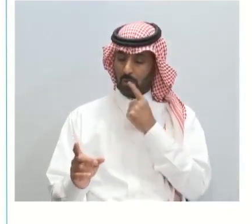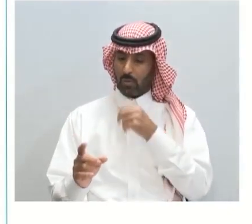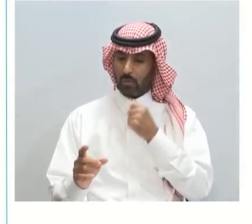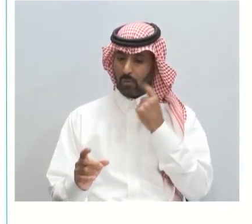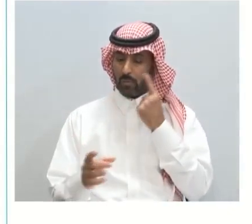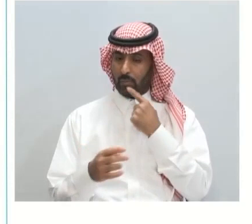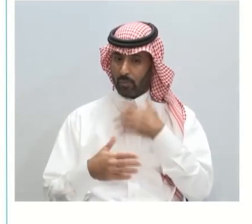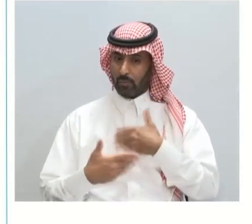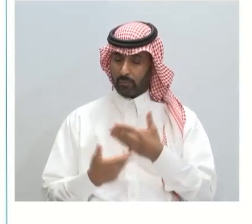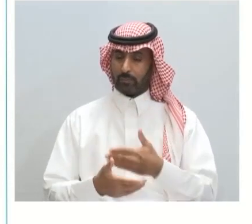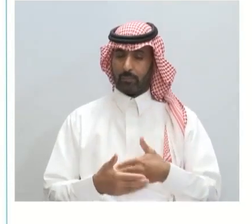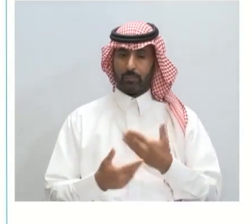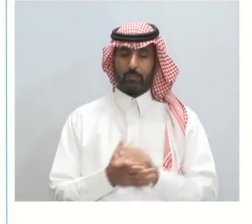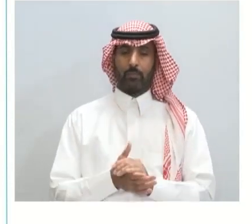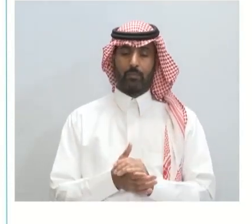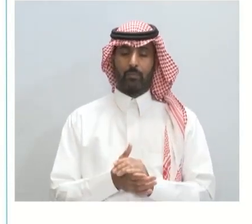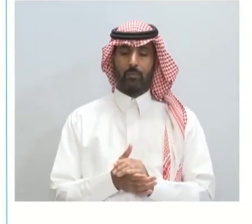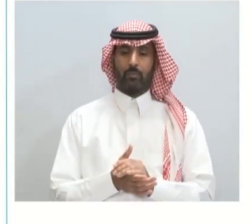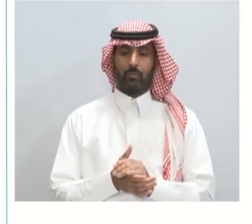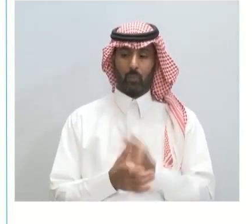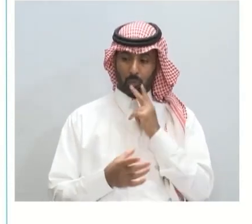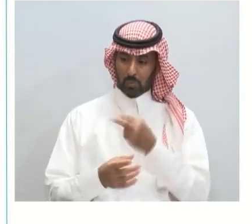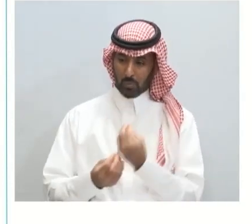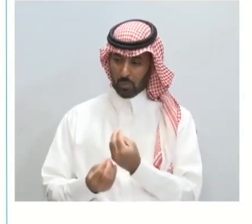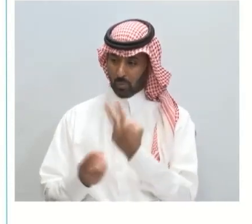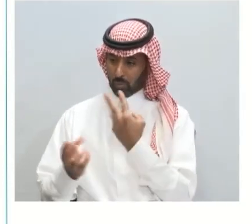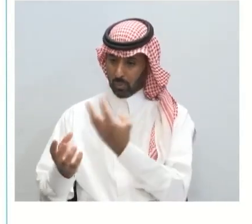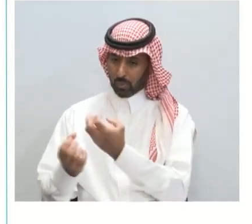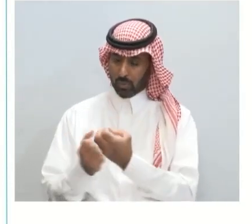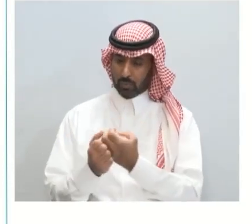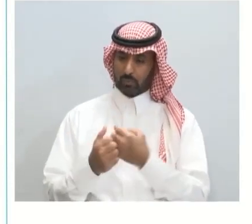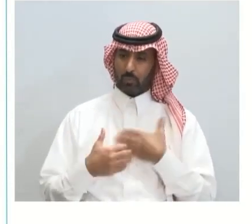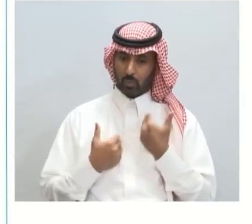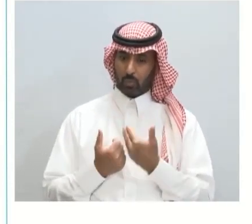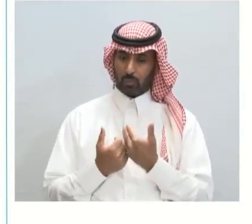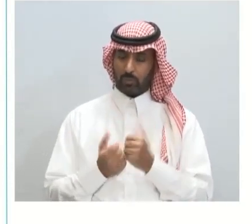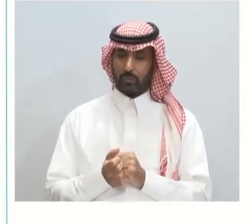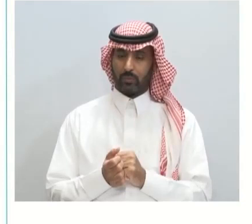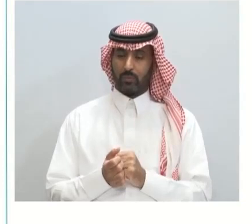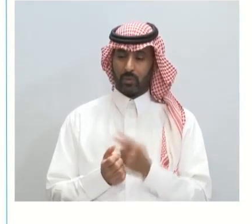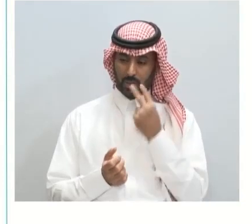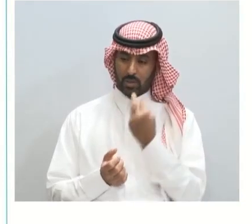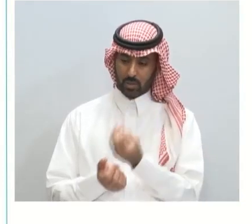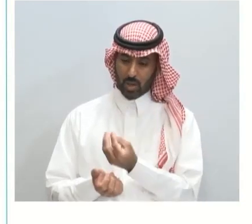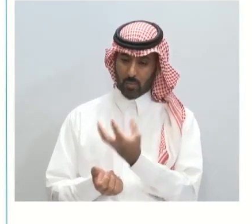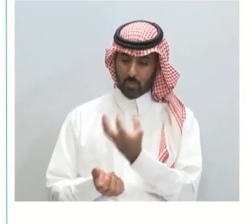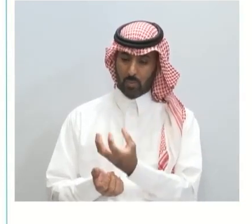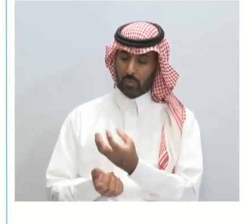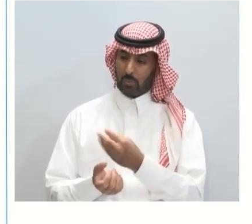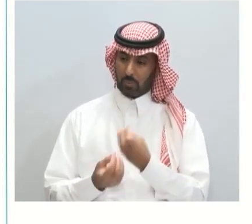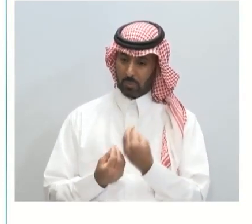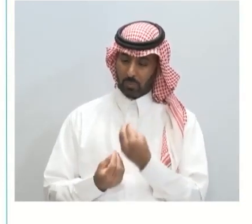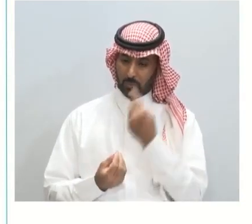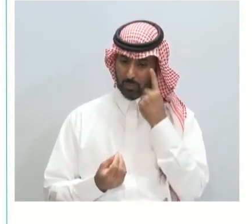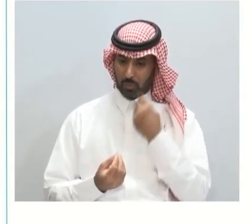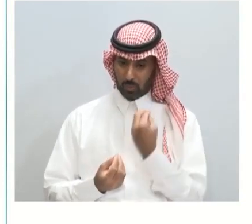become excited. Irresistible. Irresistible. What does it mean? If you break it